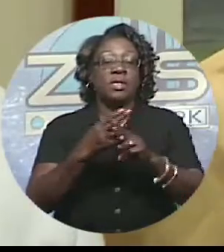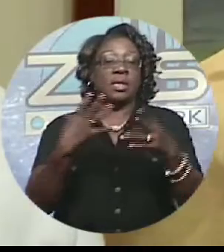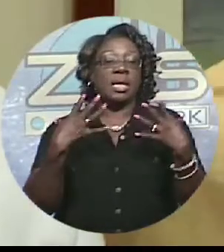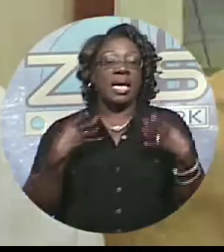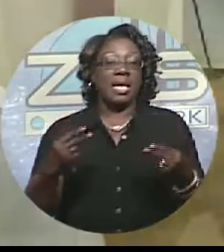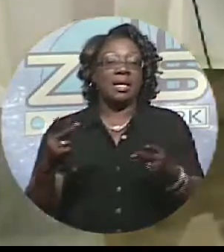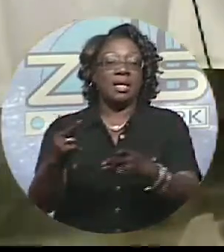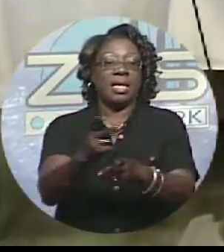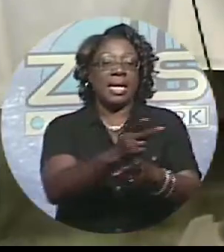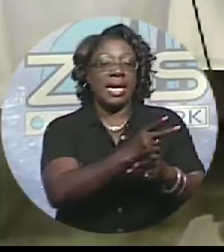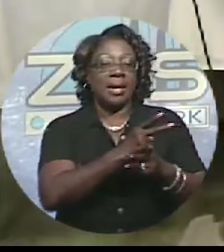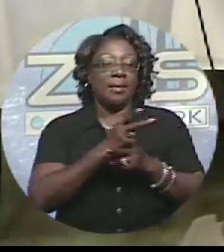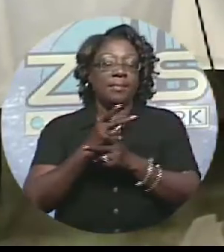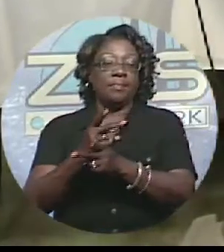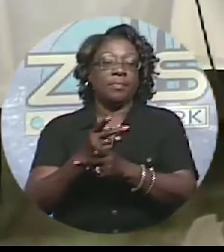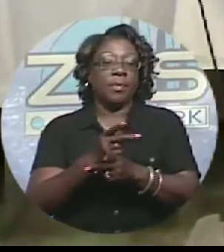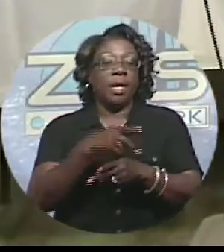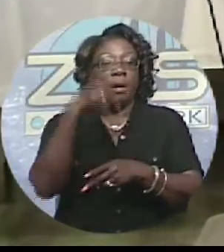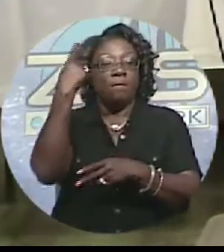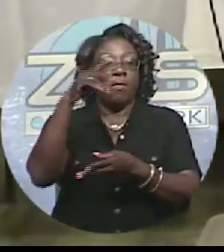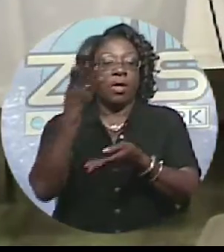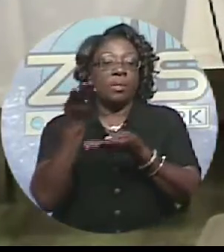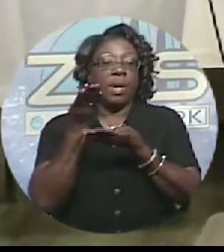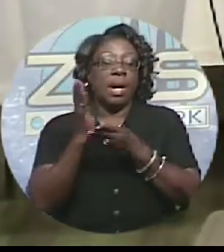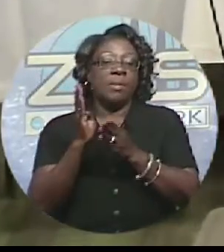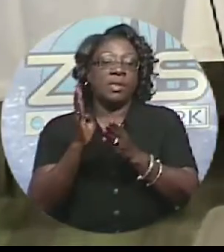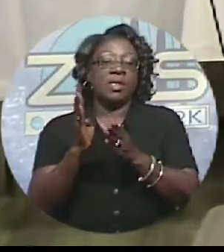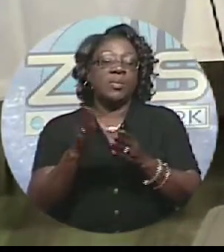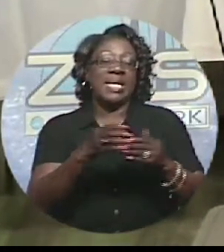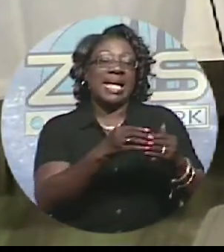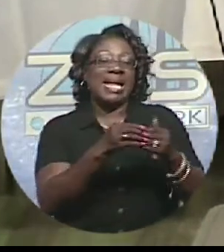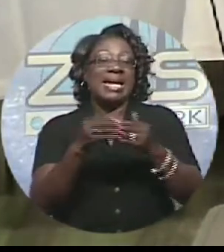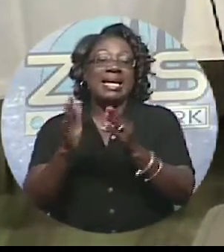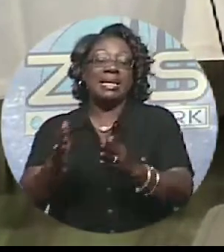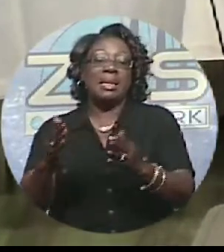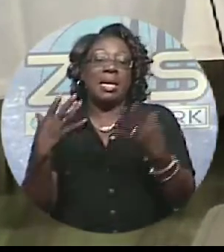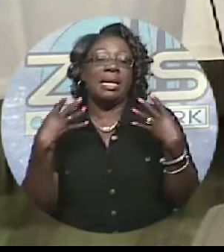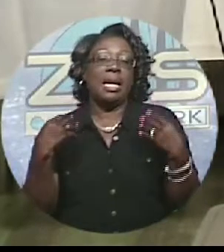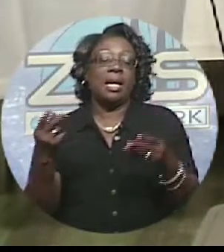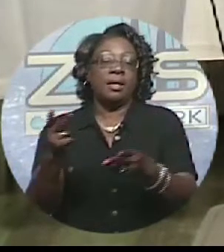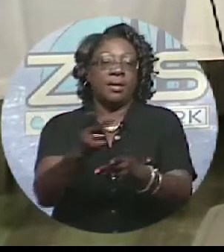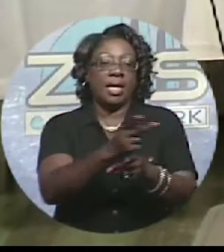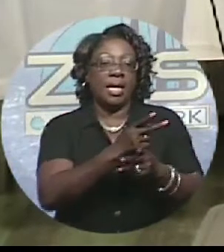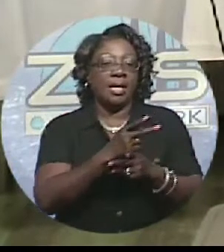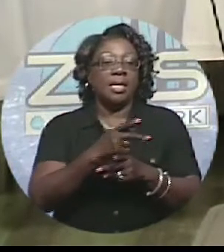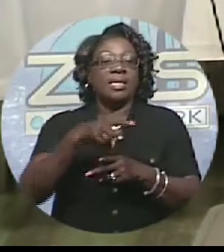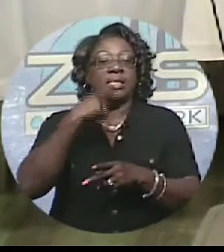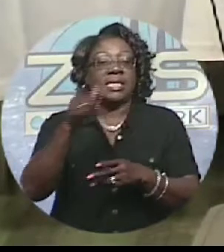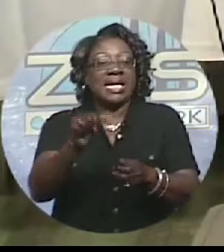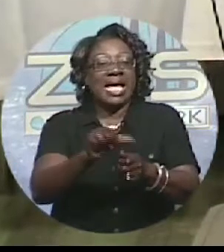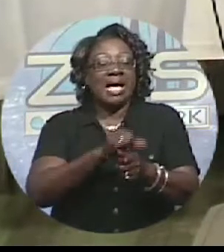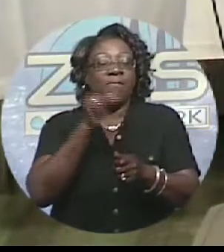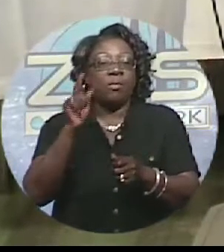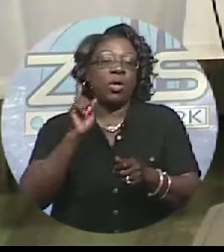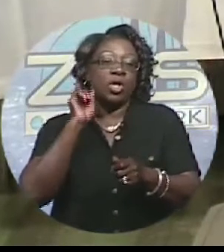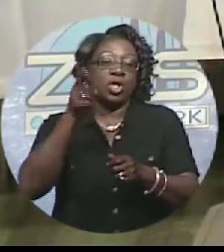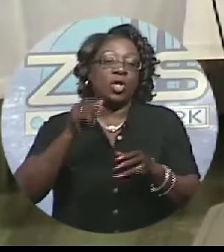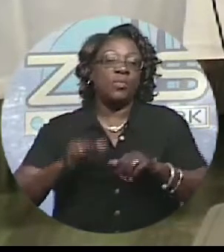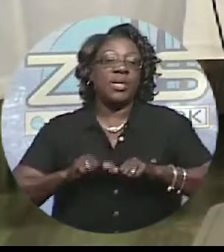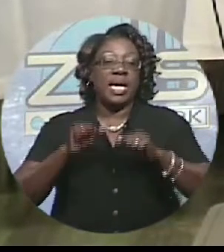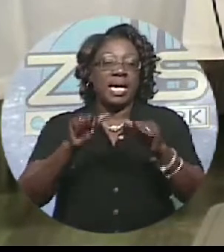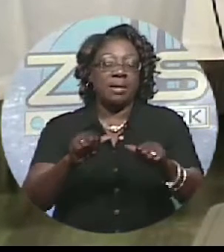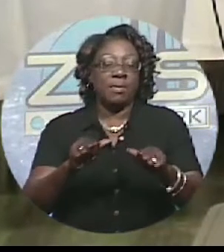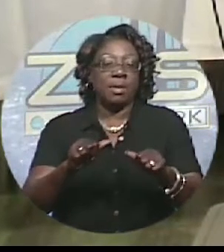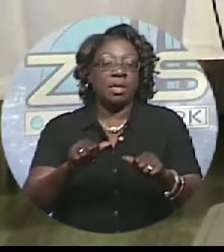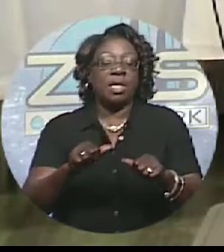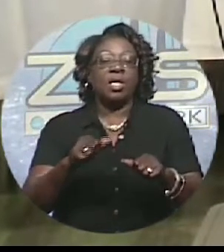policy. For the Bahamas to be leader in healthcare, Dr. Jerry Eichmann says everyone should be able to afford to see a